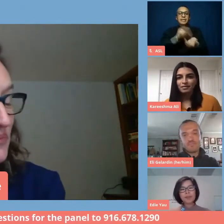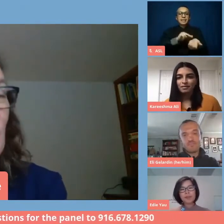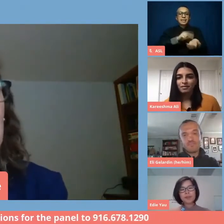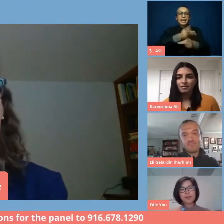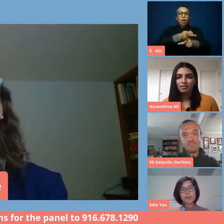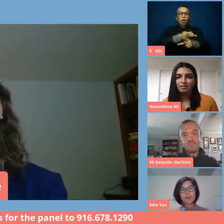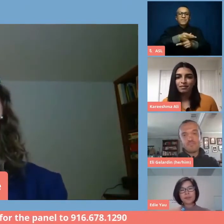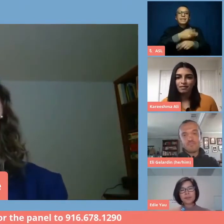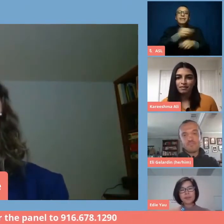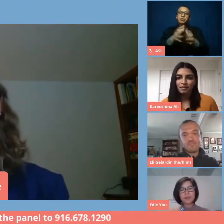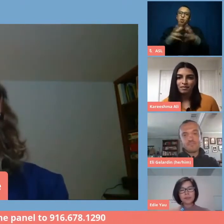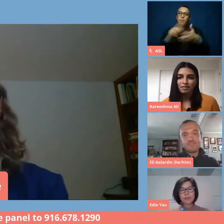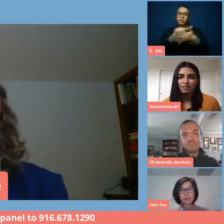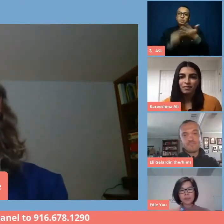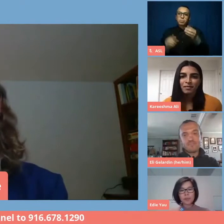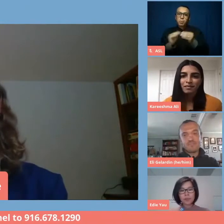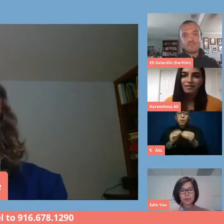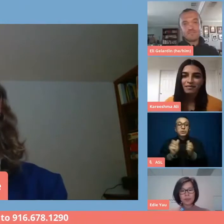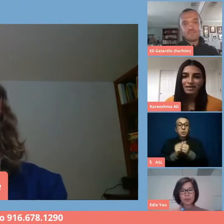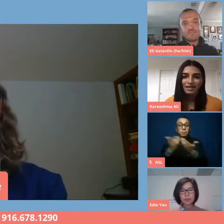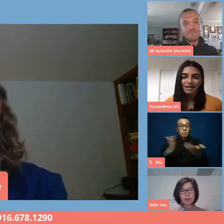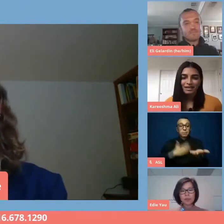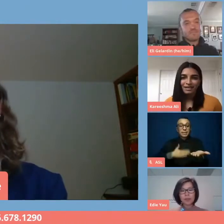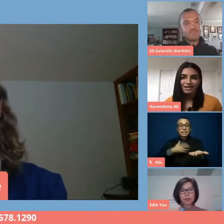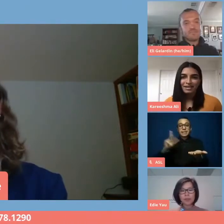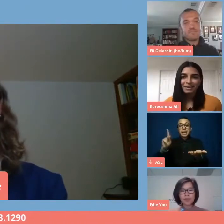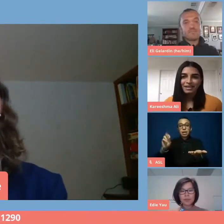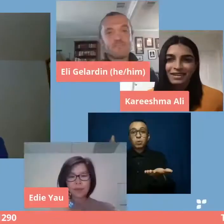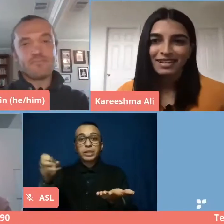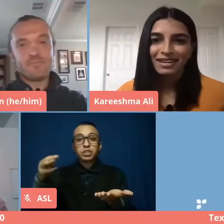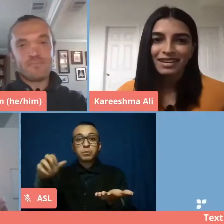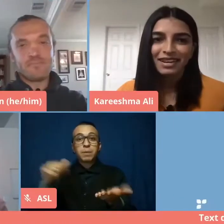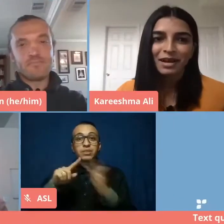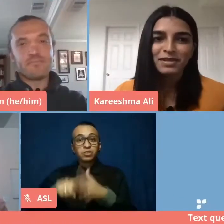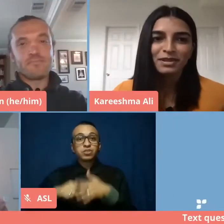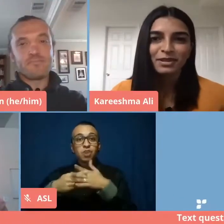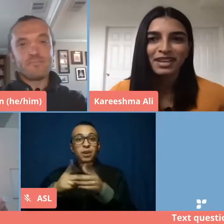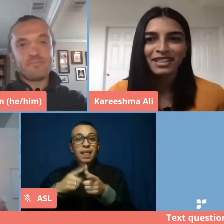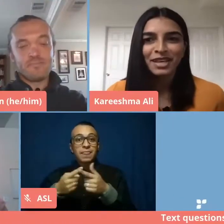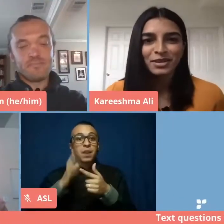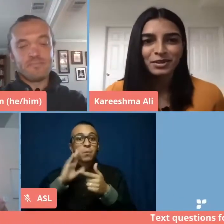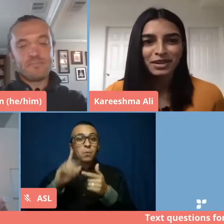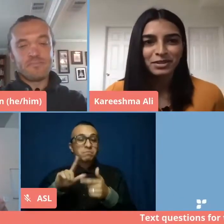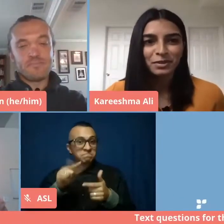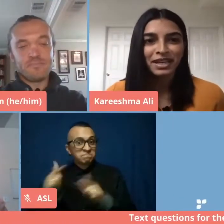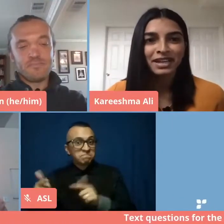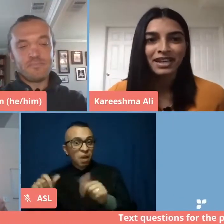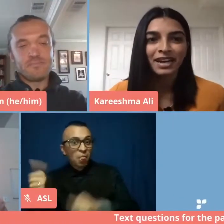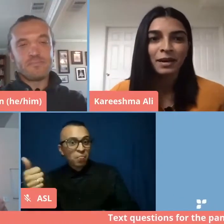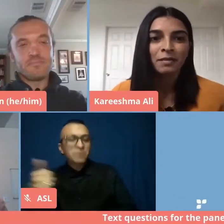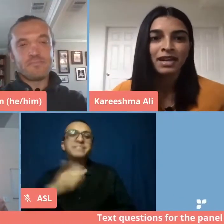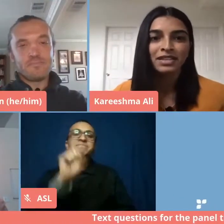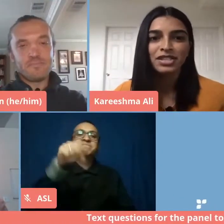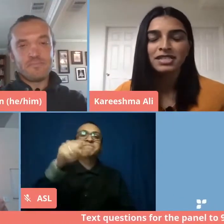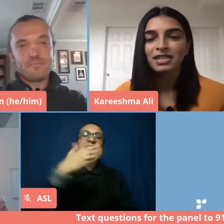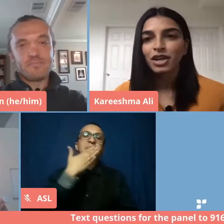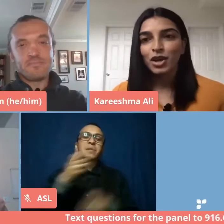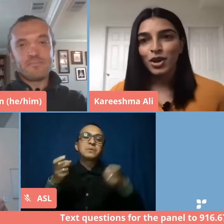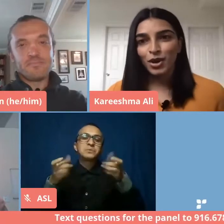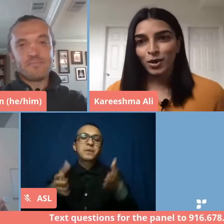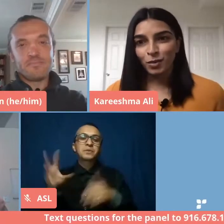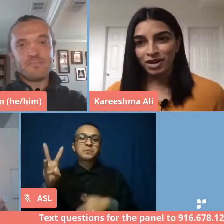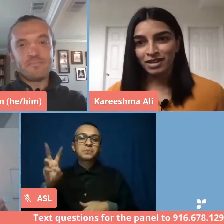more. So with that, Karishma, can you start us off? And then we'll go to Eli and Edie. Absolutely. Thank you, Director Wade. And I